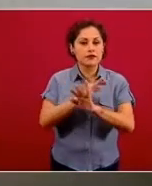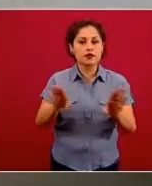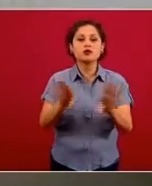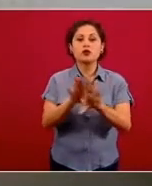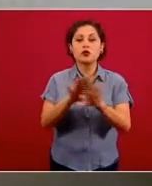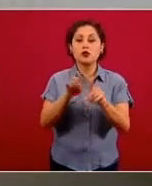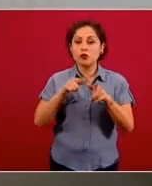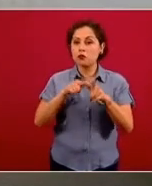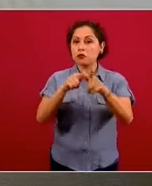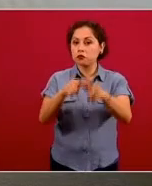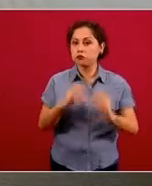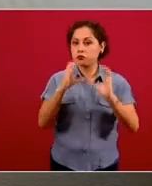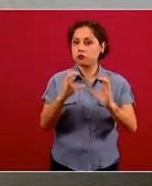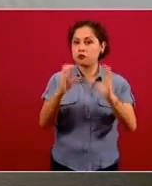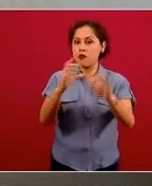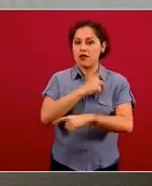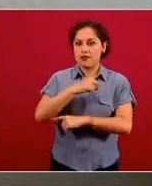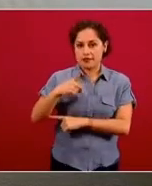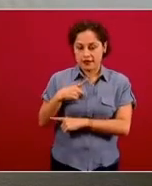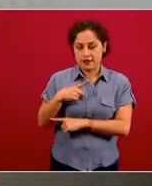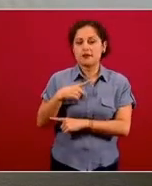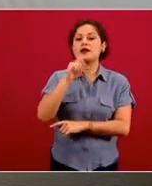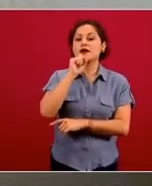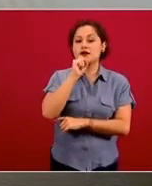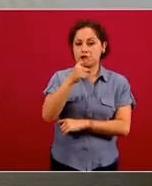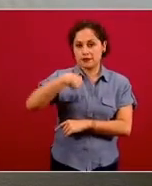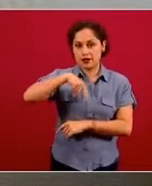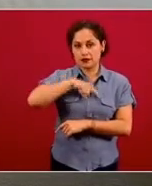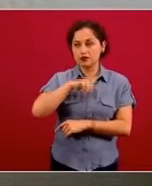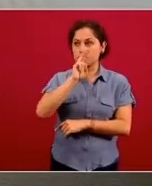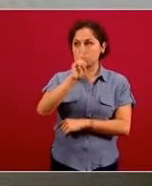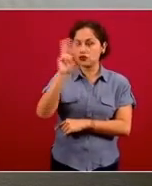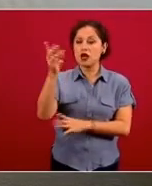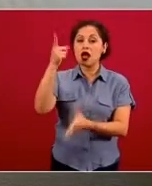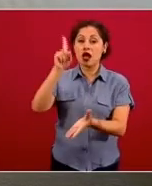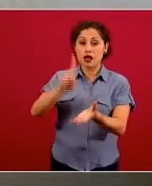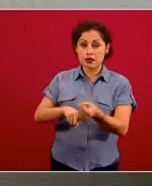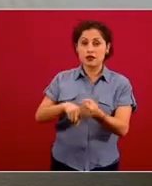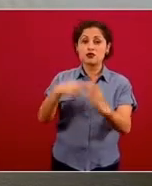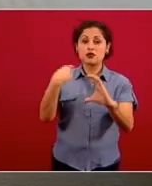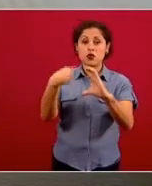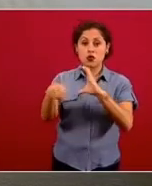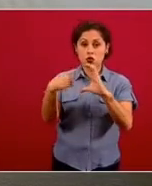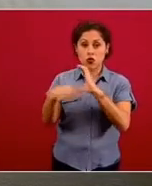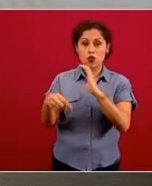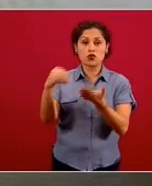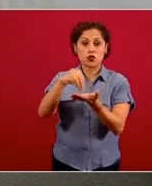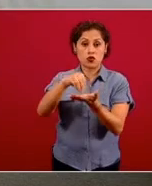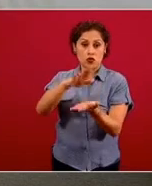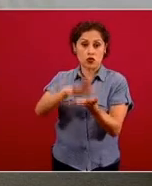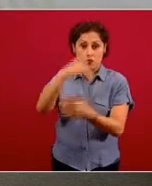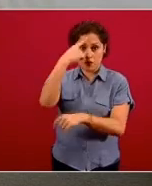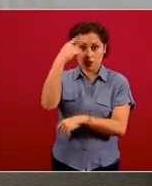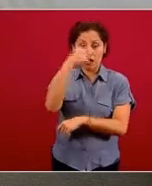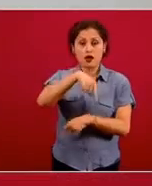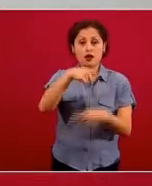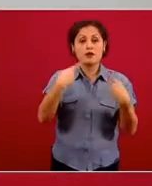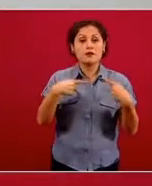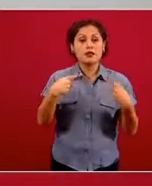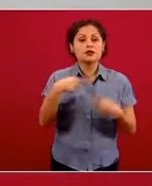with HIV. As well as on our social networks, we have uploaded an